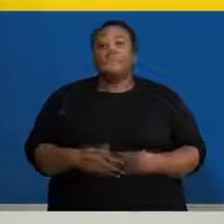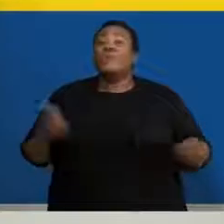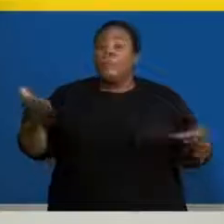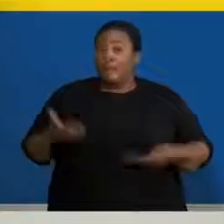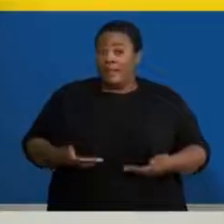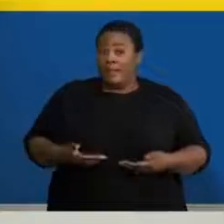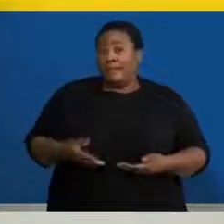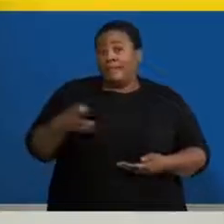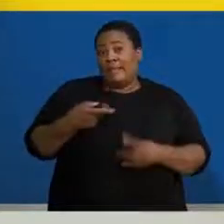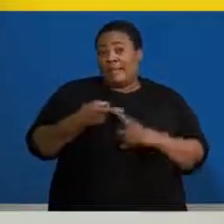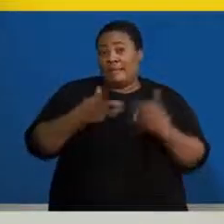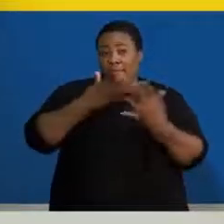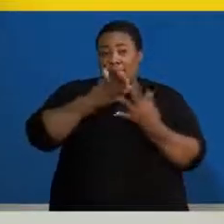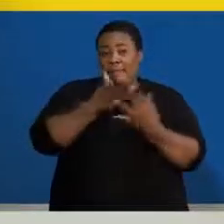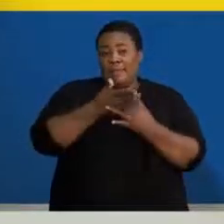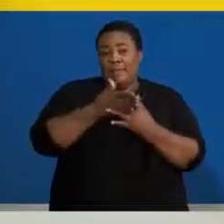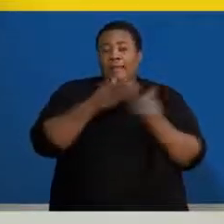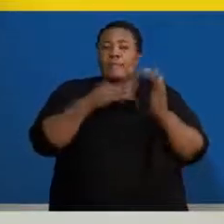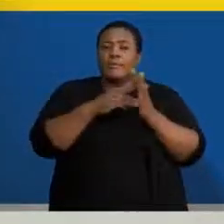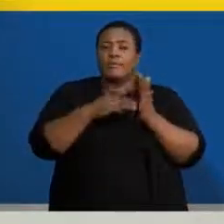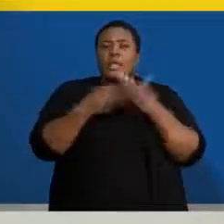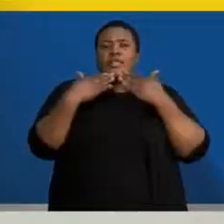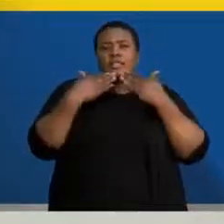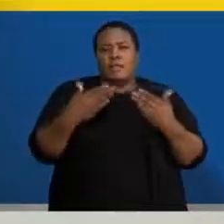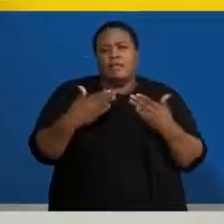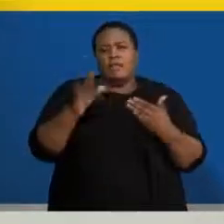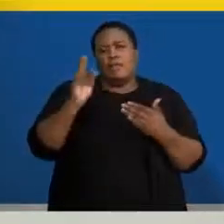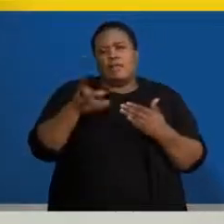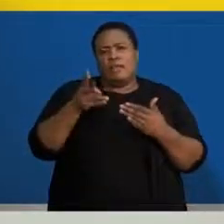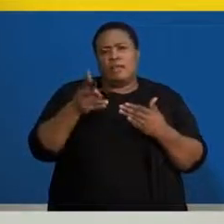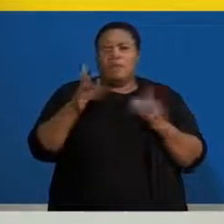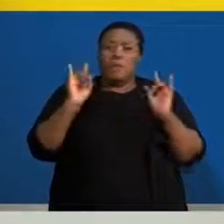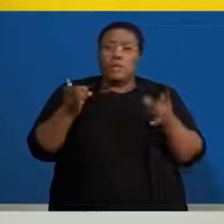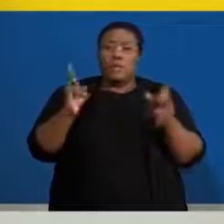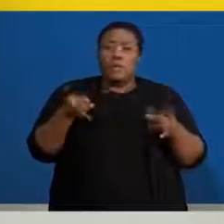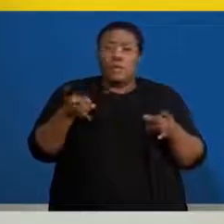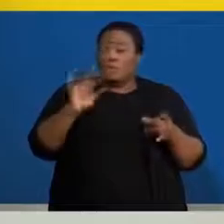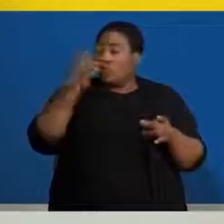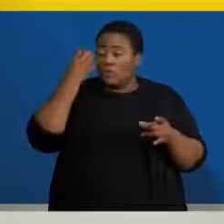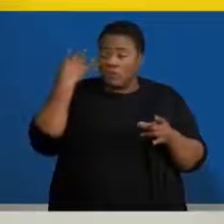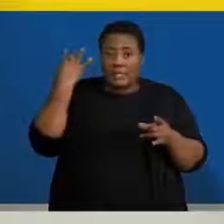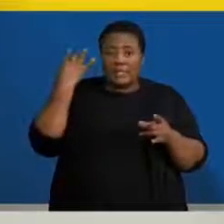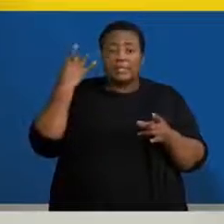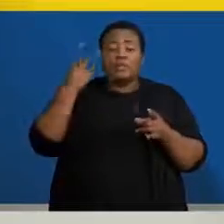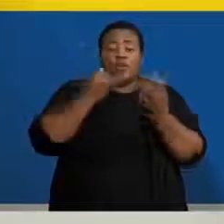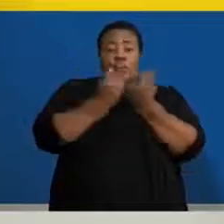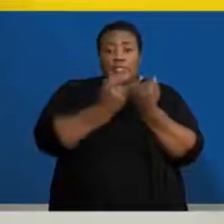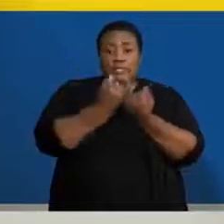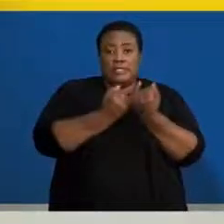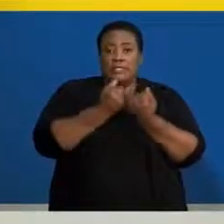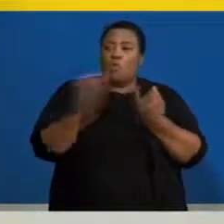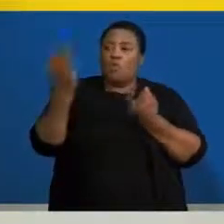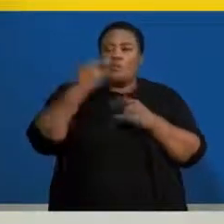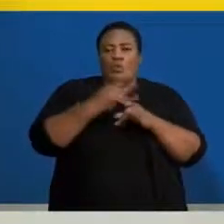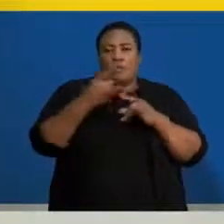Welcome back from the break, Matrix. Thank you so much for tuning in. Don't forget to enter that competition #WazAWinner on our